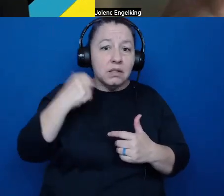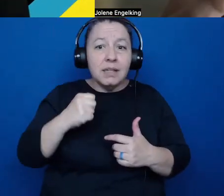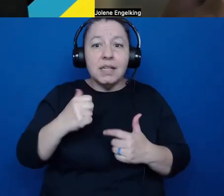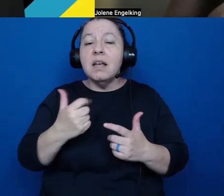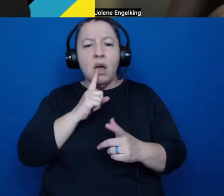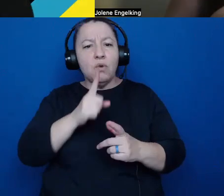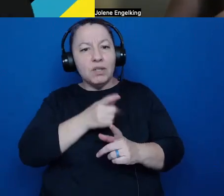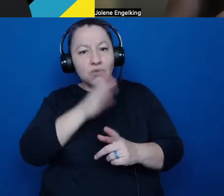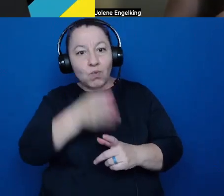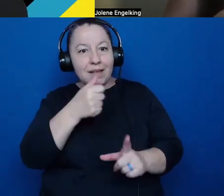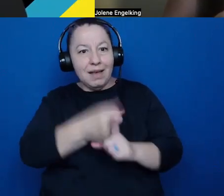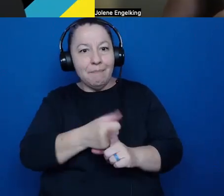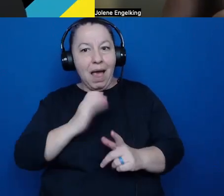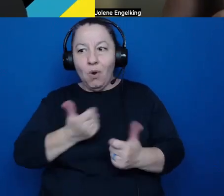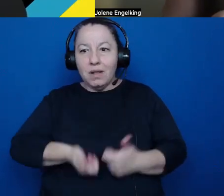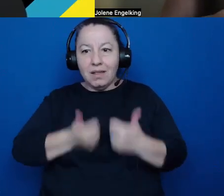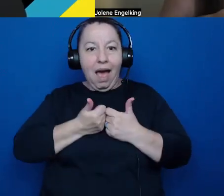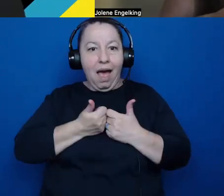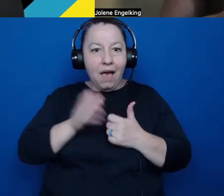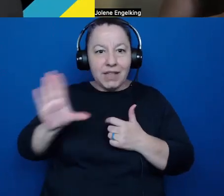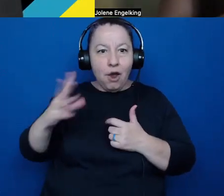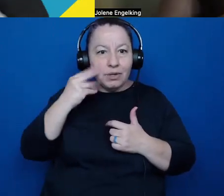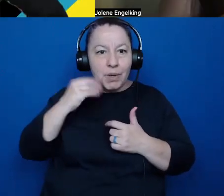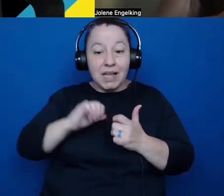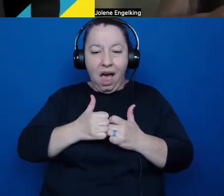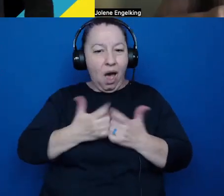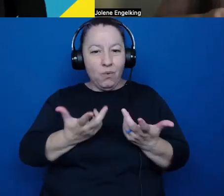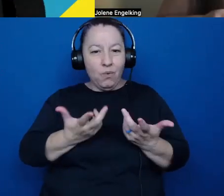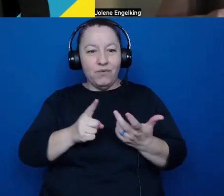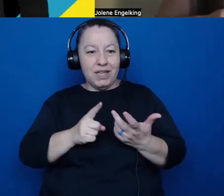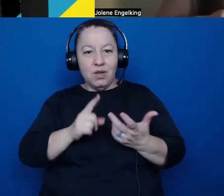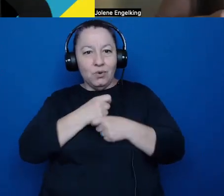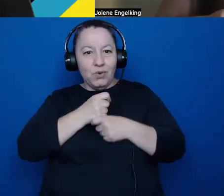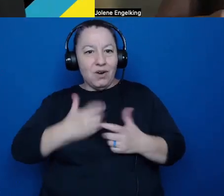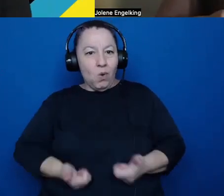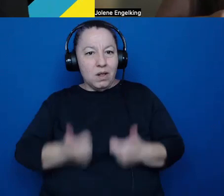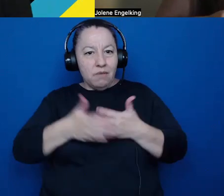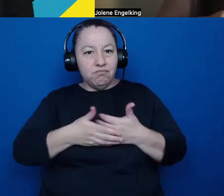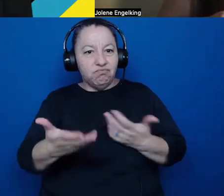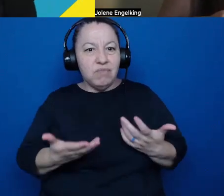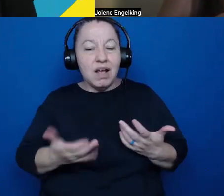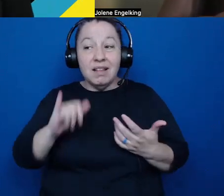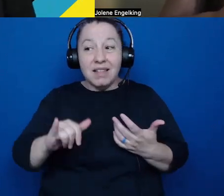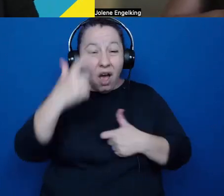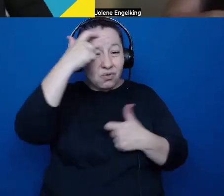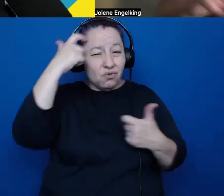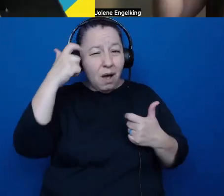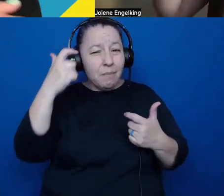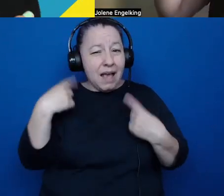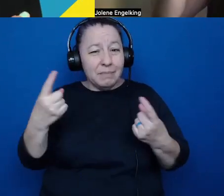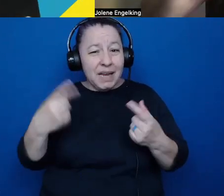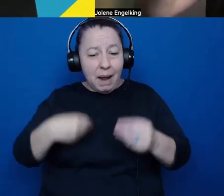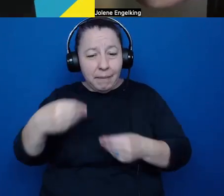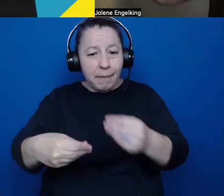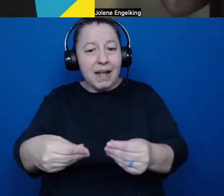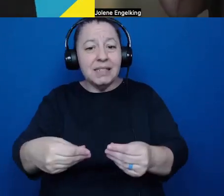shaped our beings, right? And some of that's, trauma that has been passed down. Some of it is people who